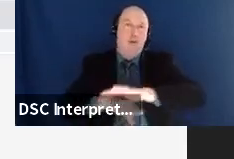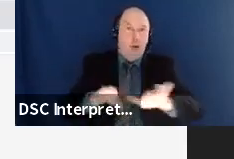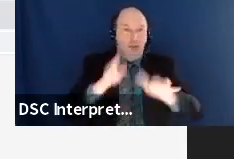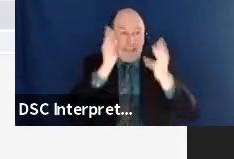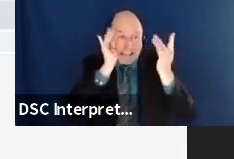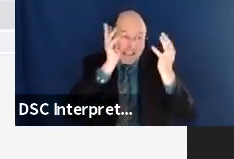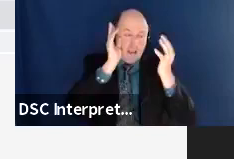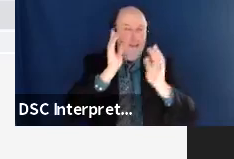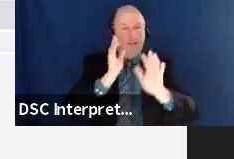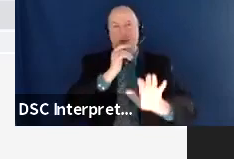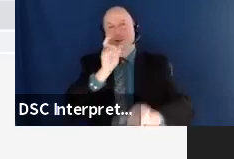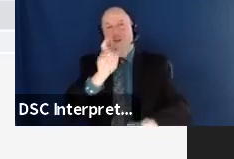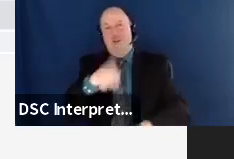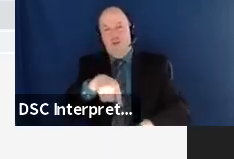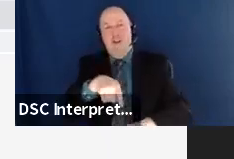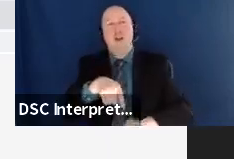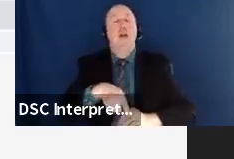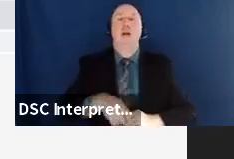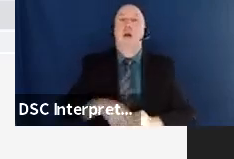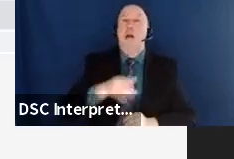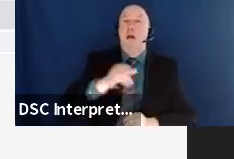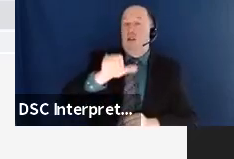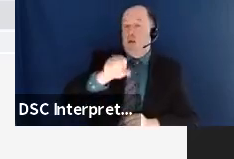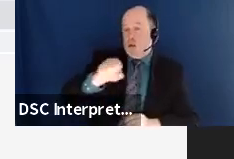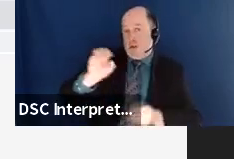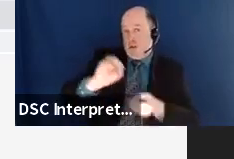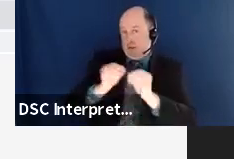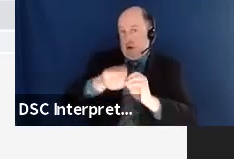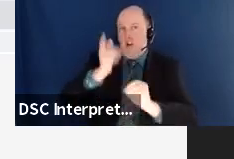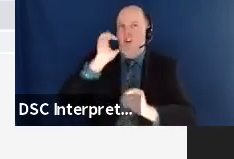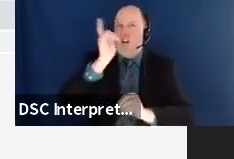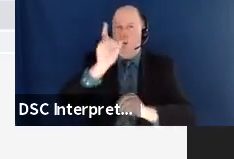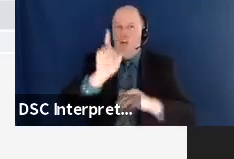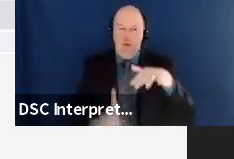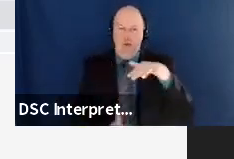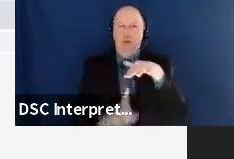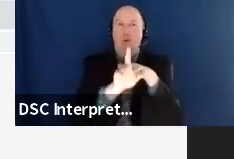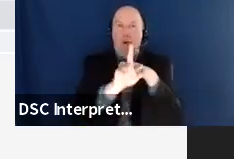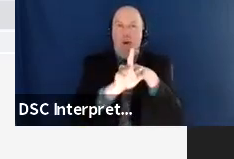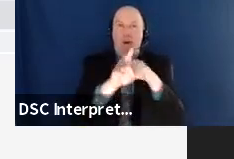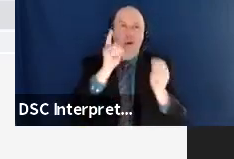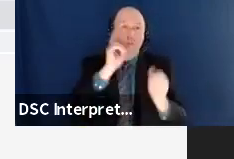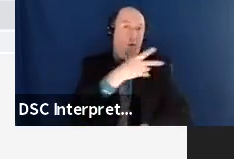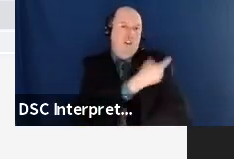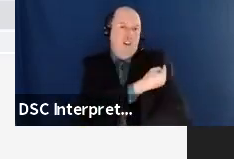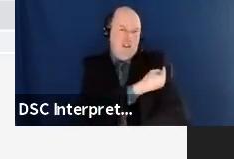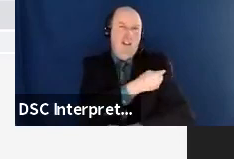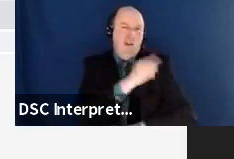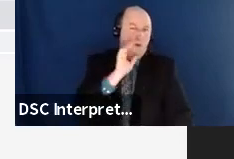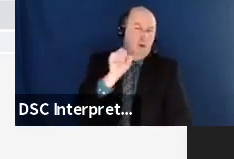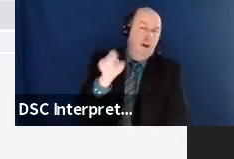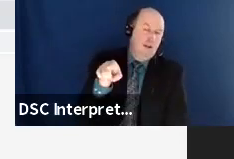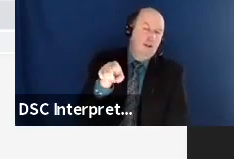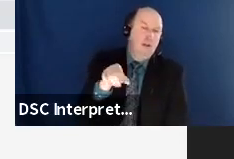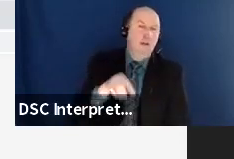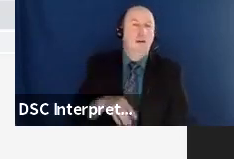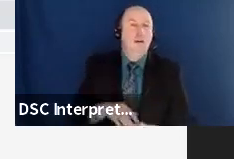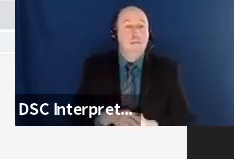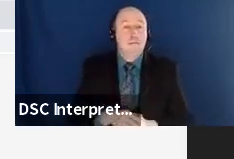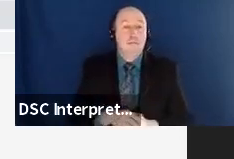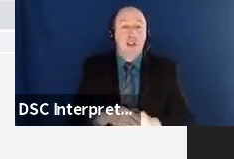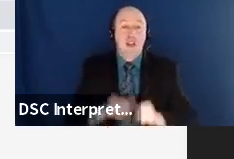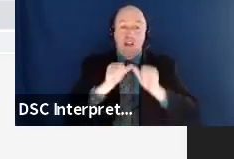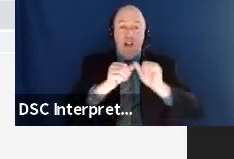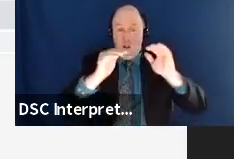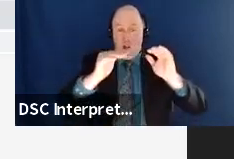that in. You will be asked to supply that once you show up on site for your vaccine. So as you continue on